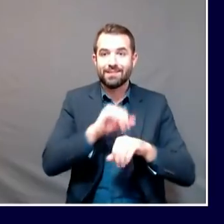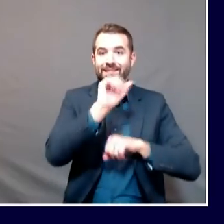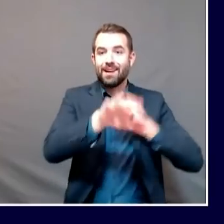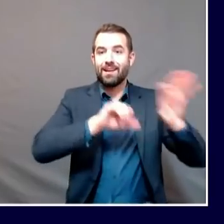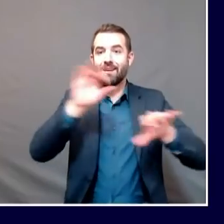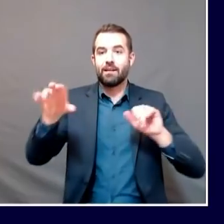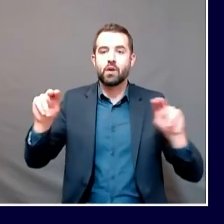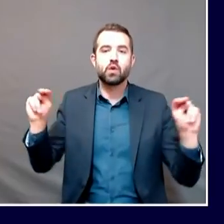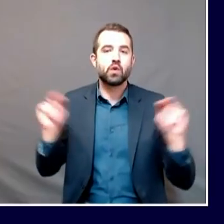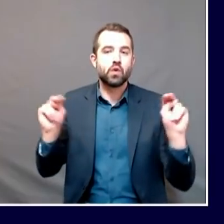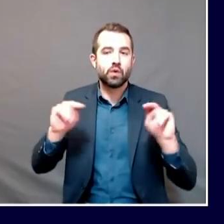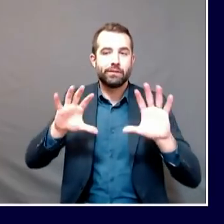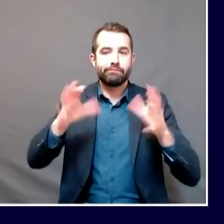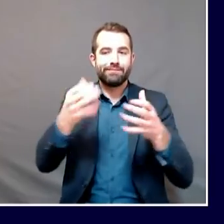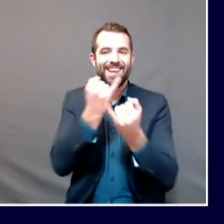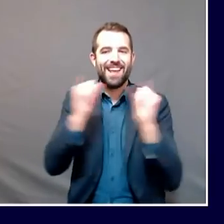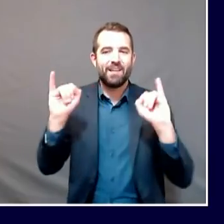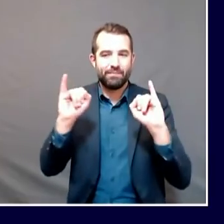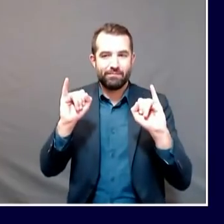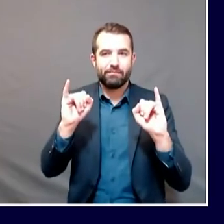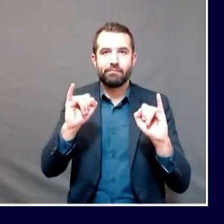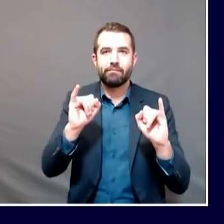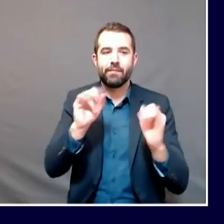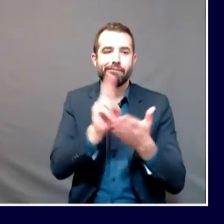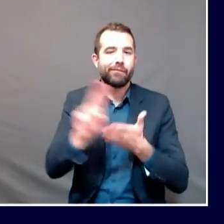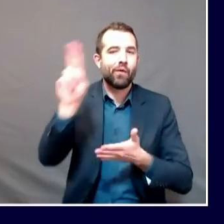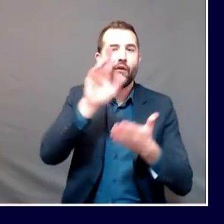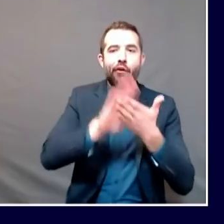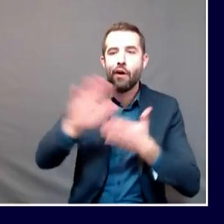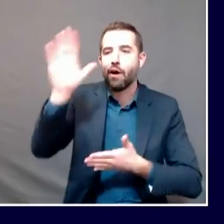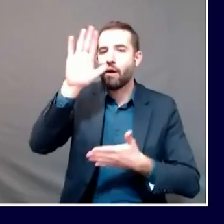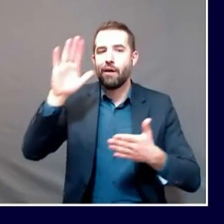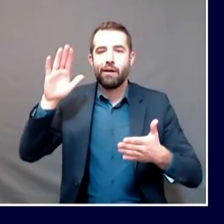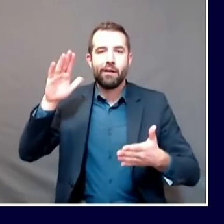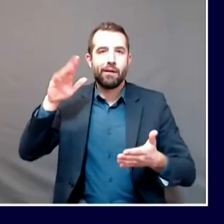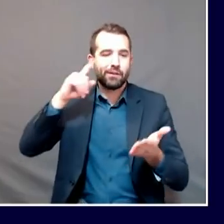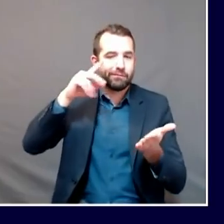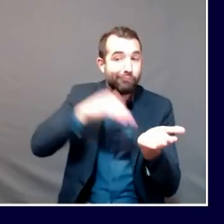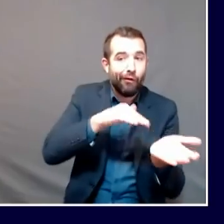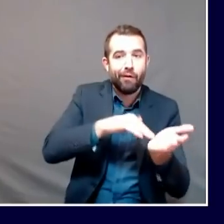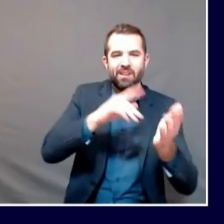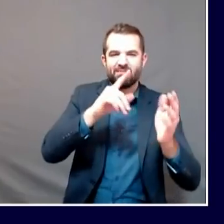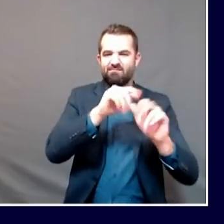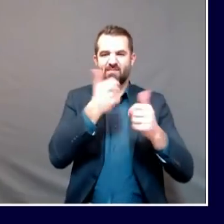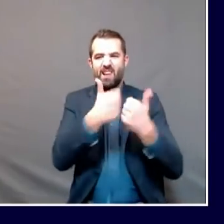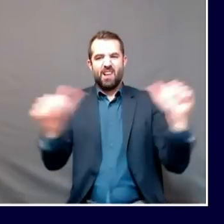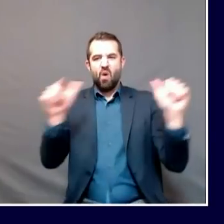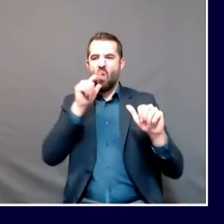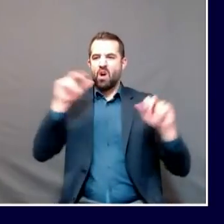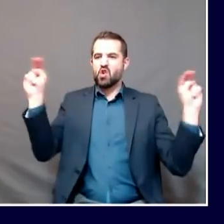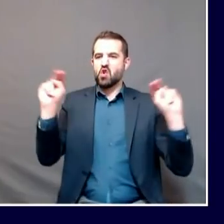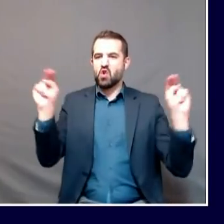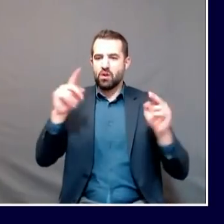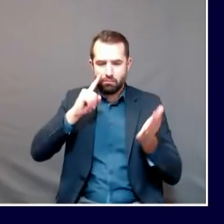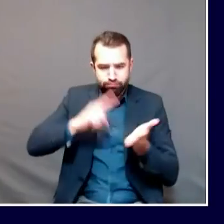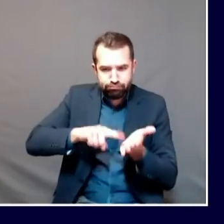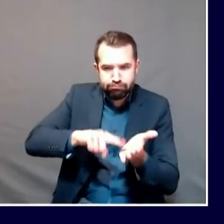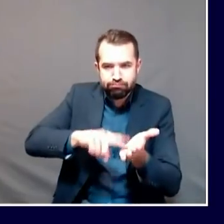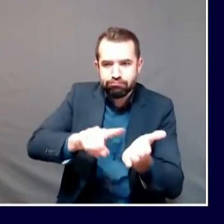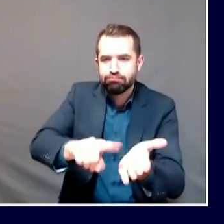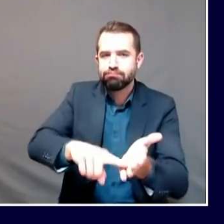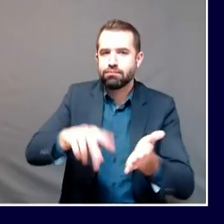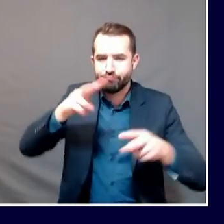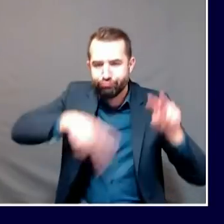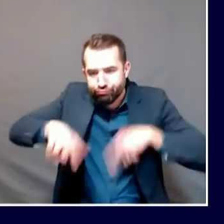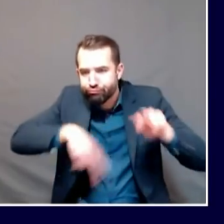trials, tens of thousands of volunteers got a vaccine and then waited to see if they became infected. And